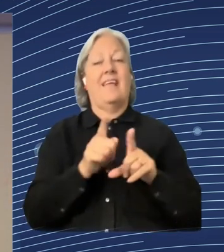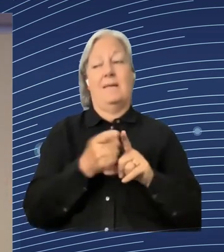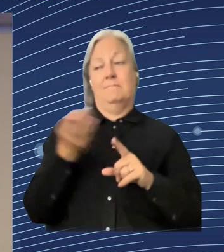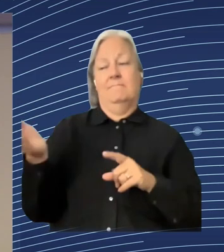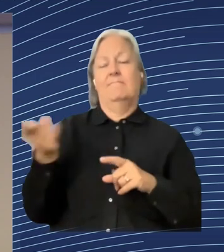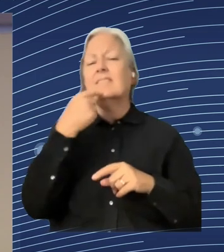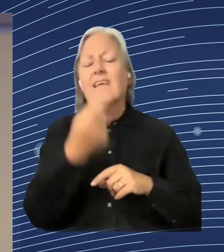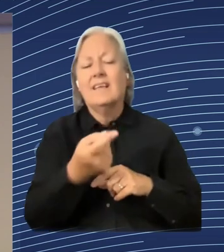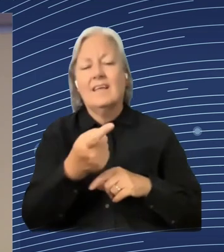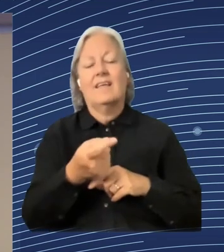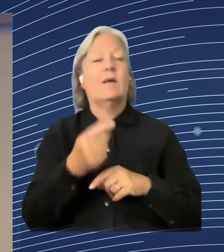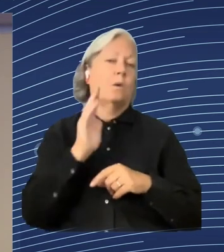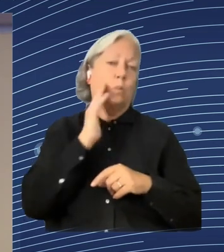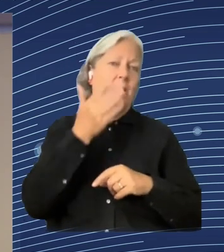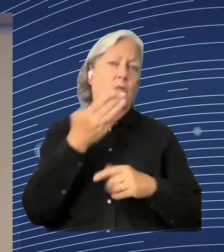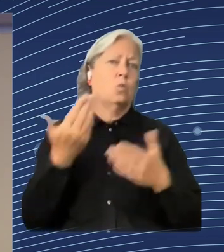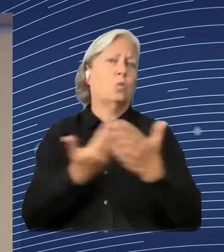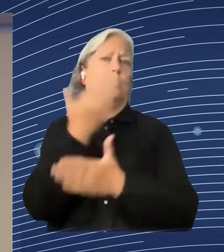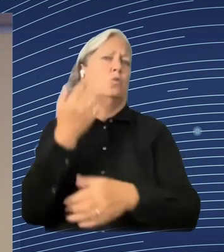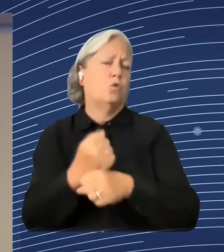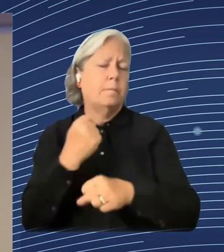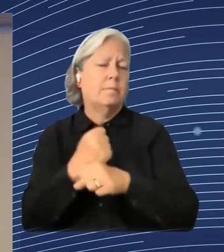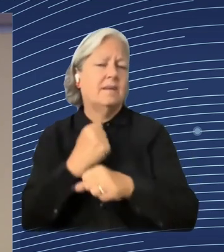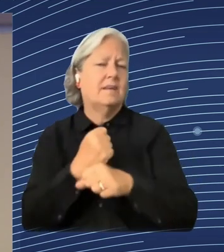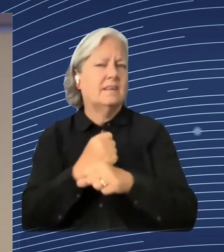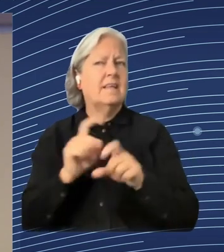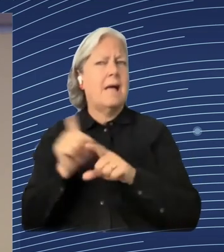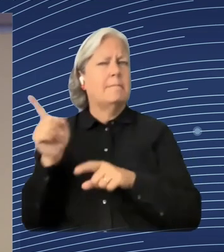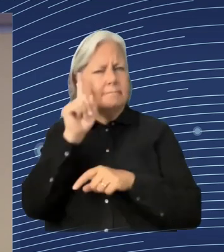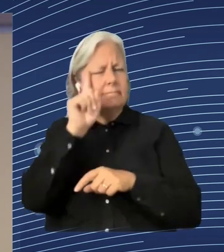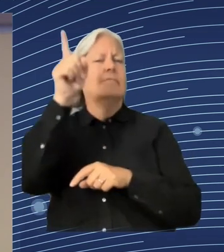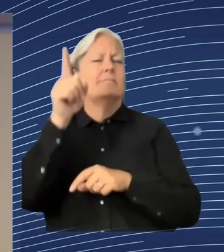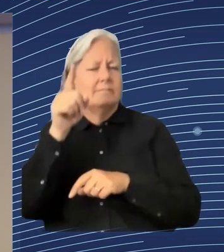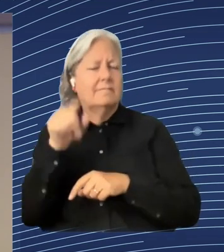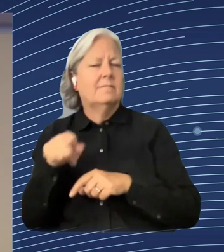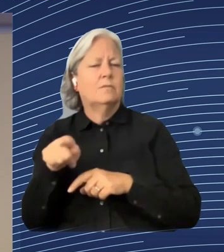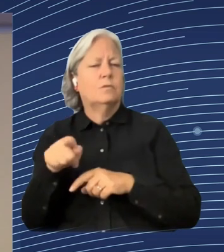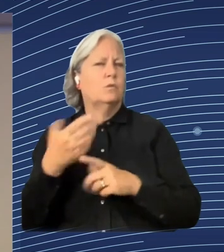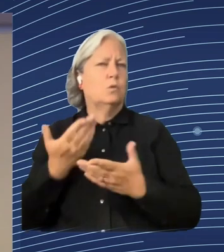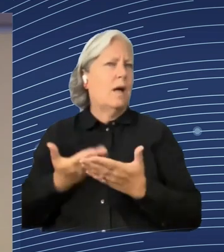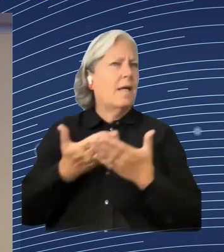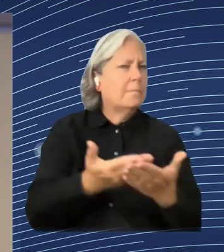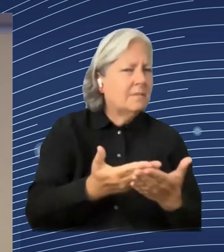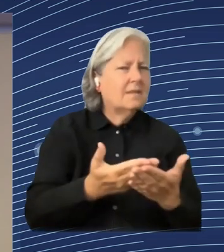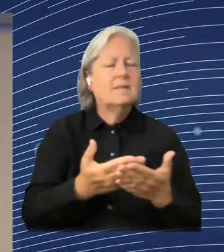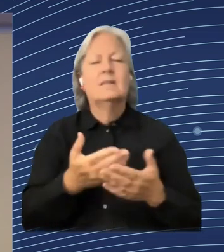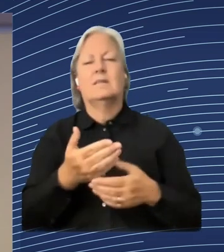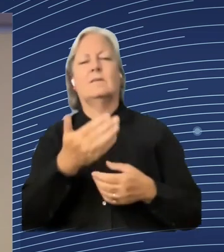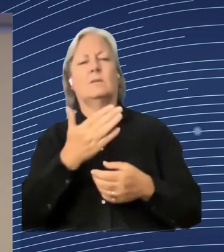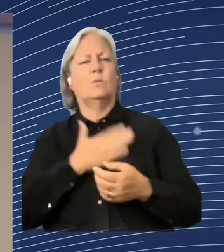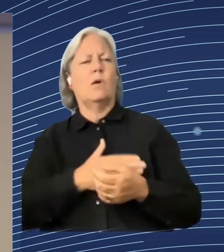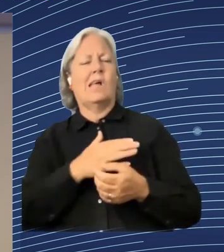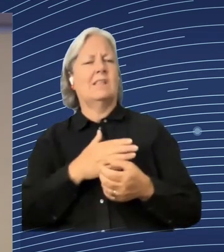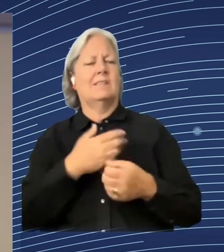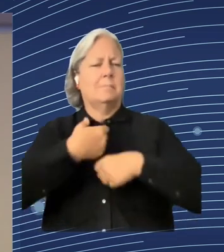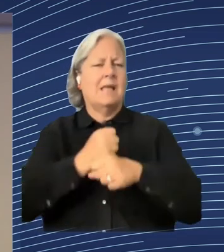new jobs that will be created. It's a help, and so it will create new possibilities and